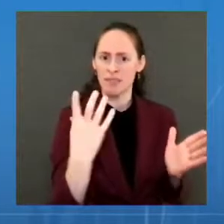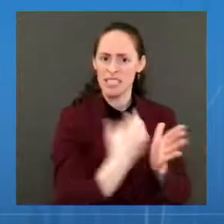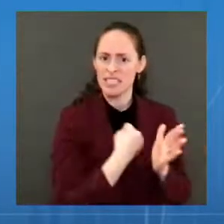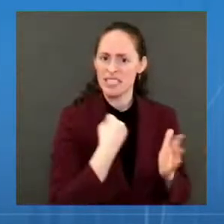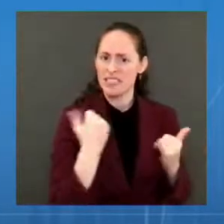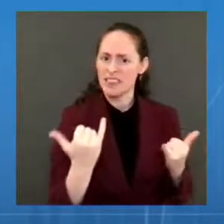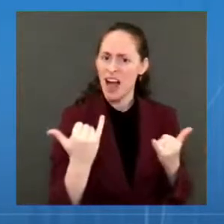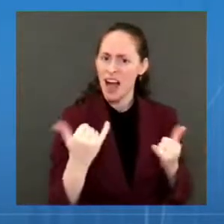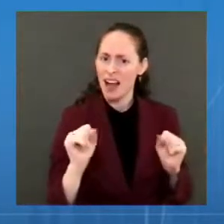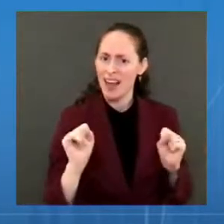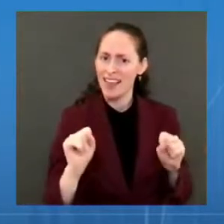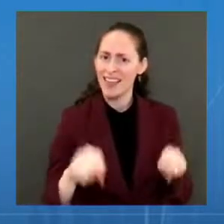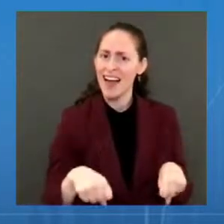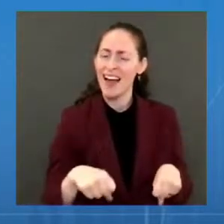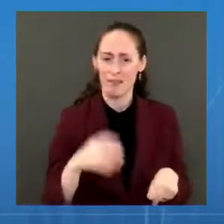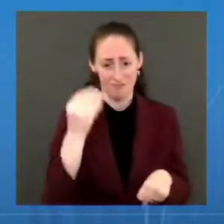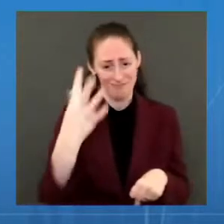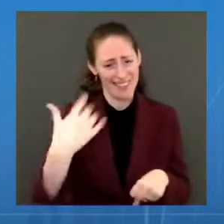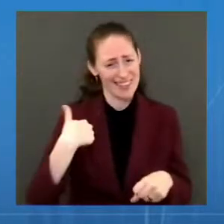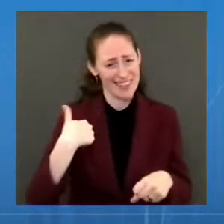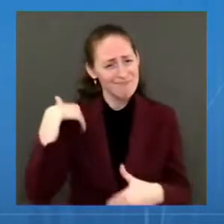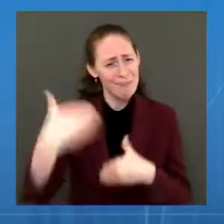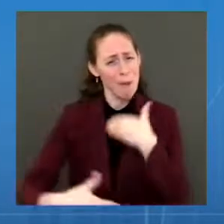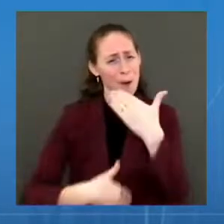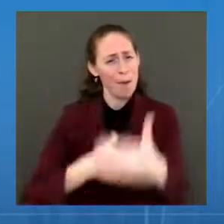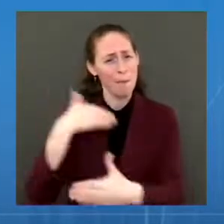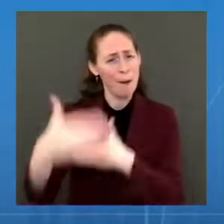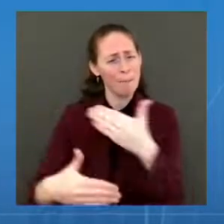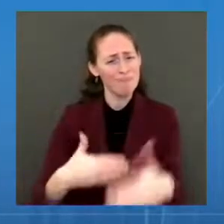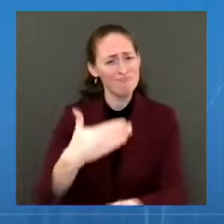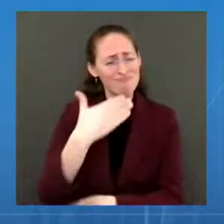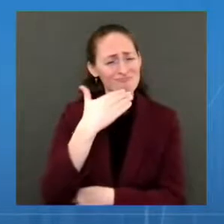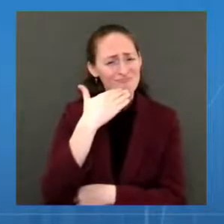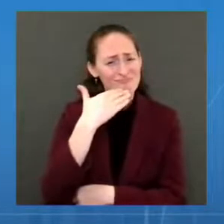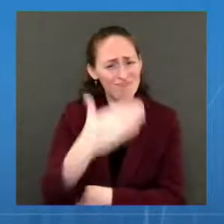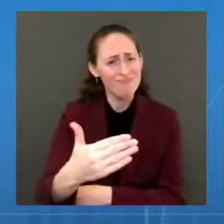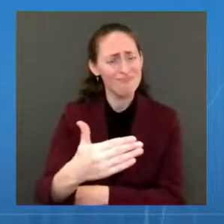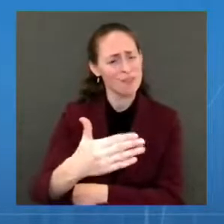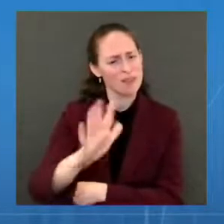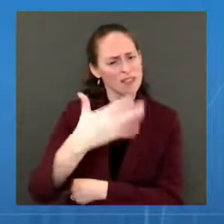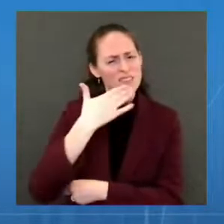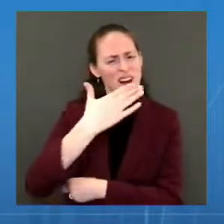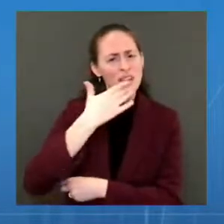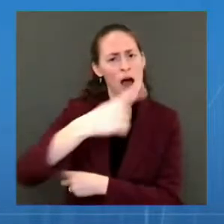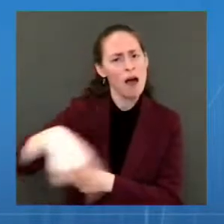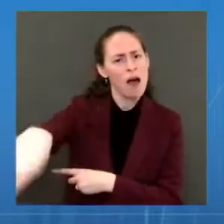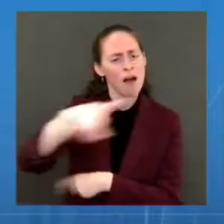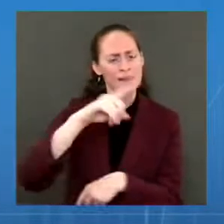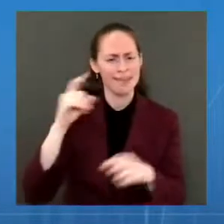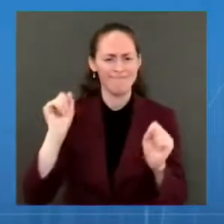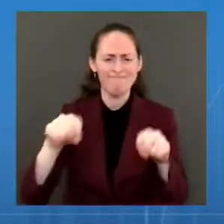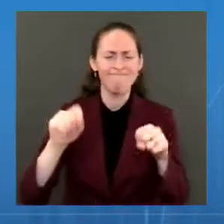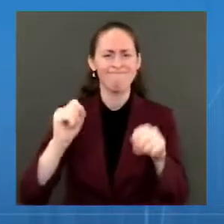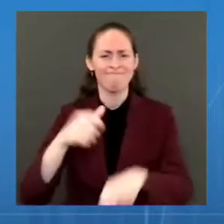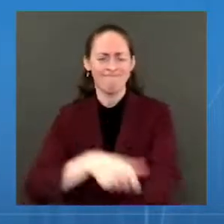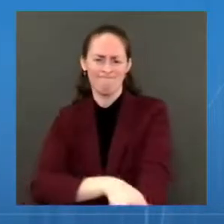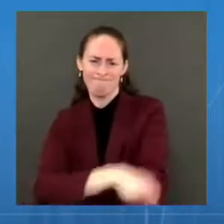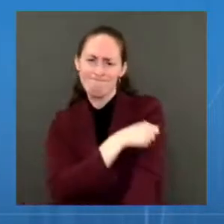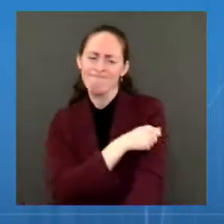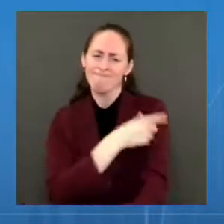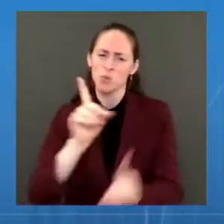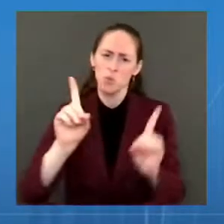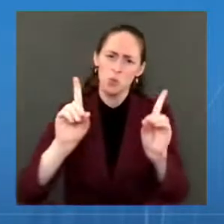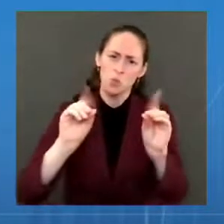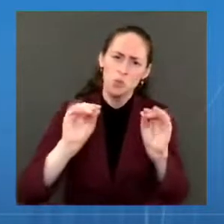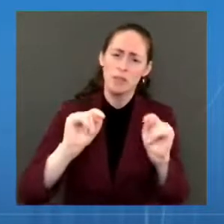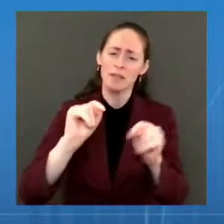progress, and it's thanks to the American people rolling up their sleeves, heroic efforts by healthcare workers, public health